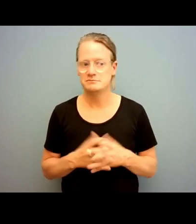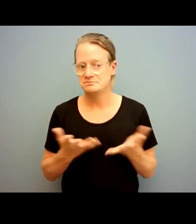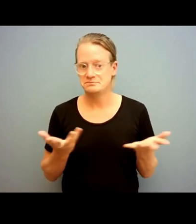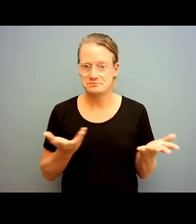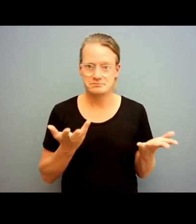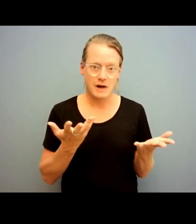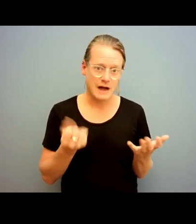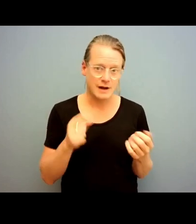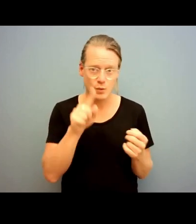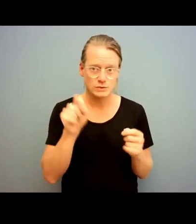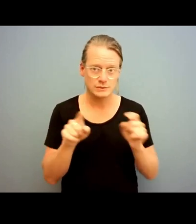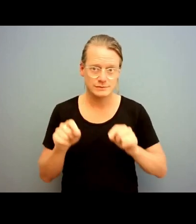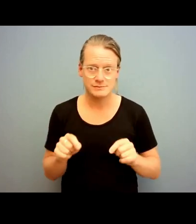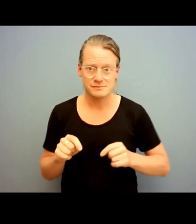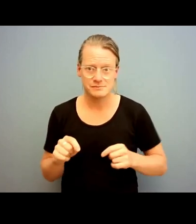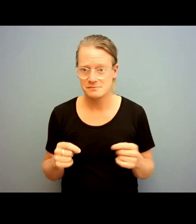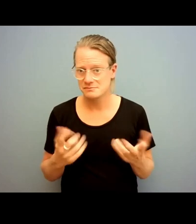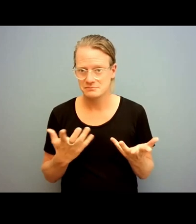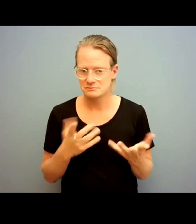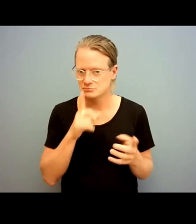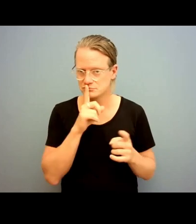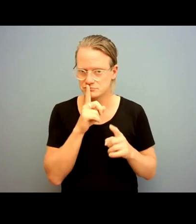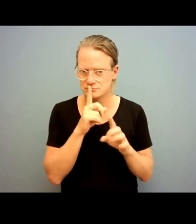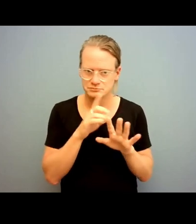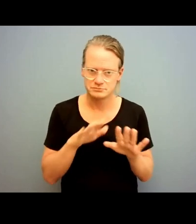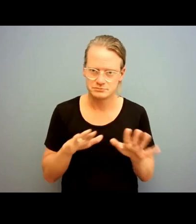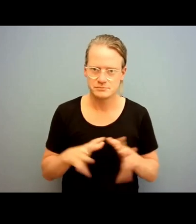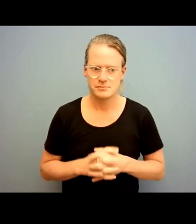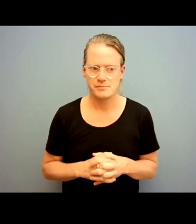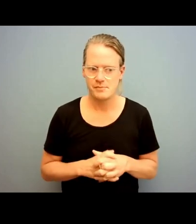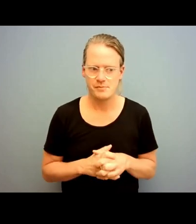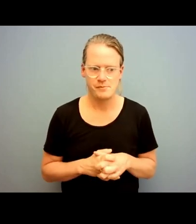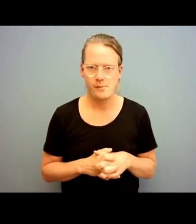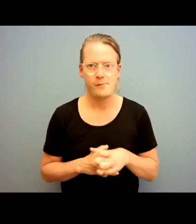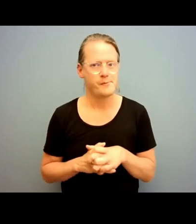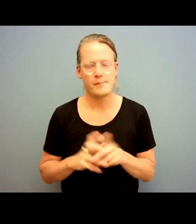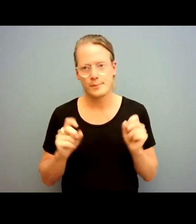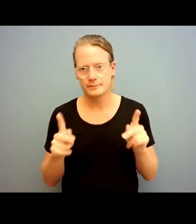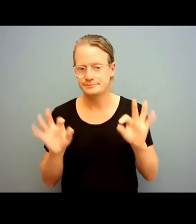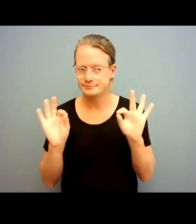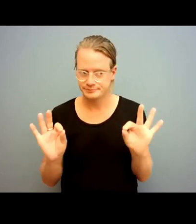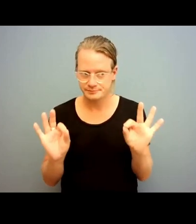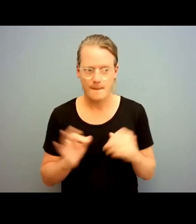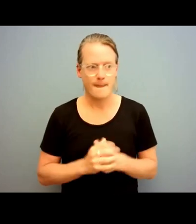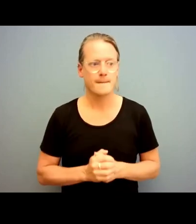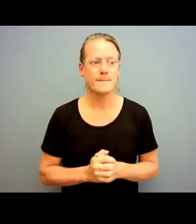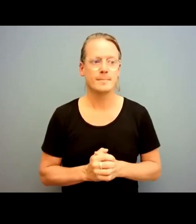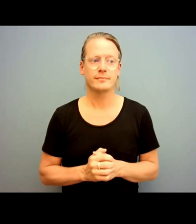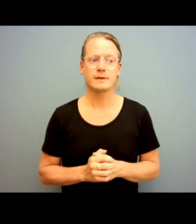if there's any questions. No. So, okay. And